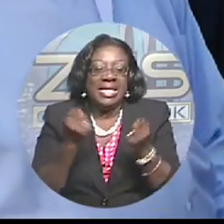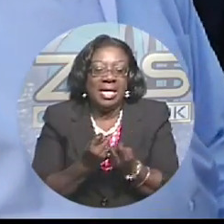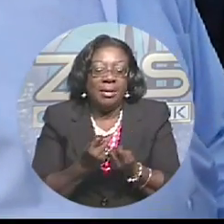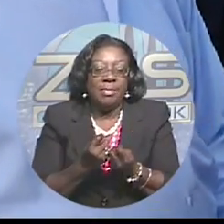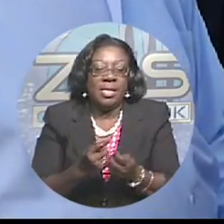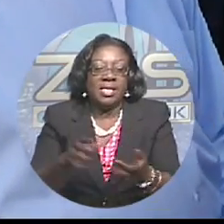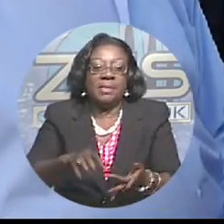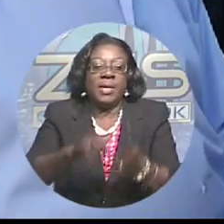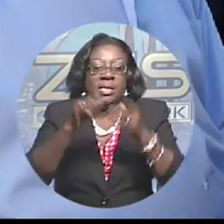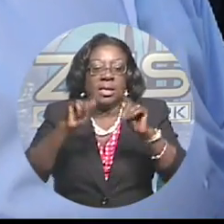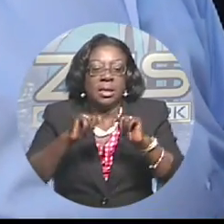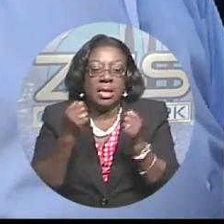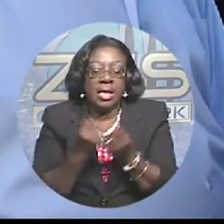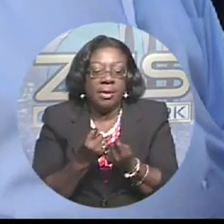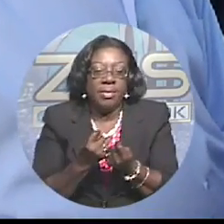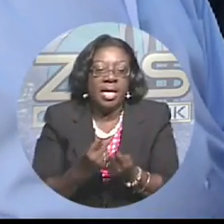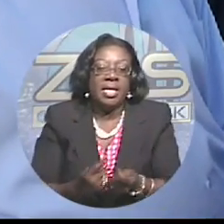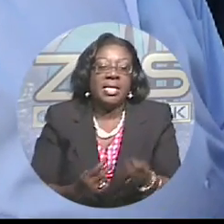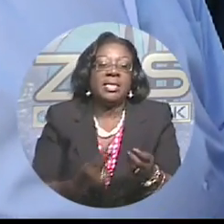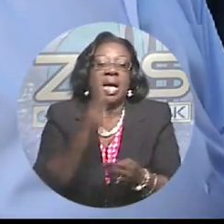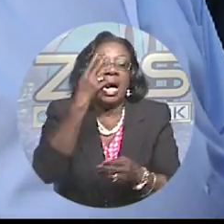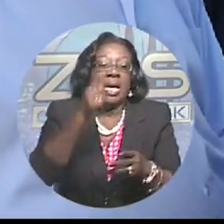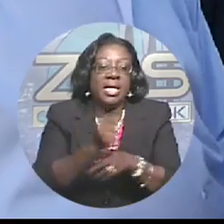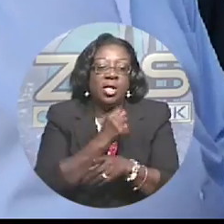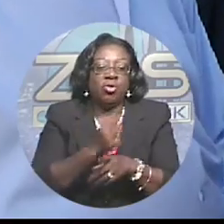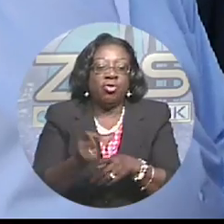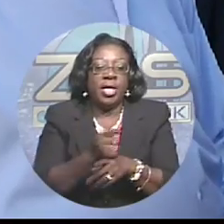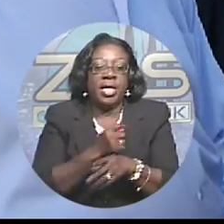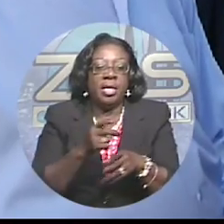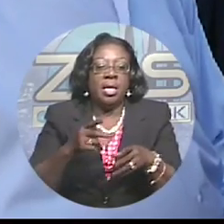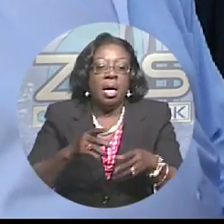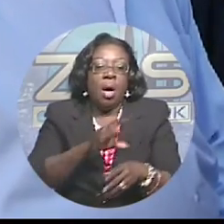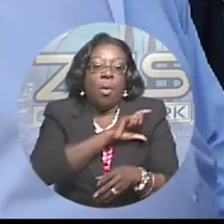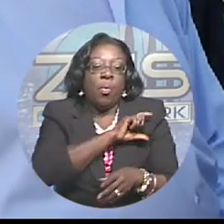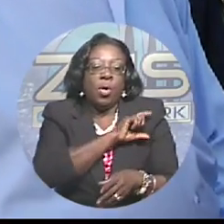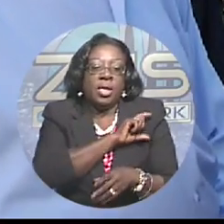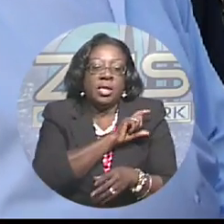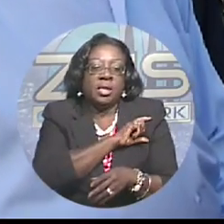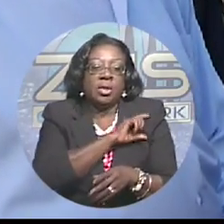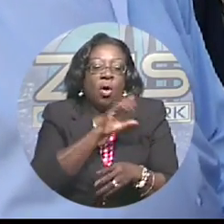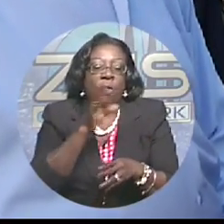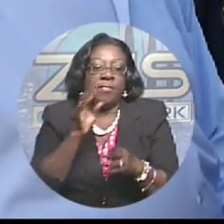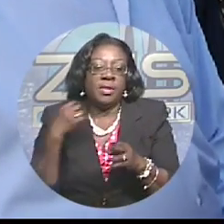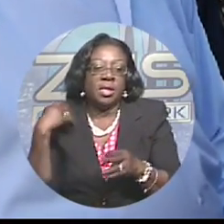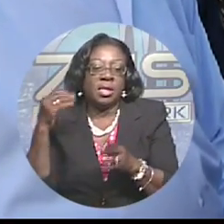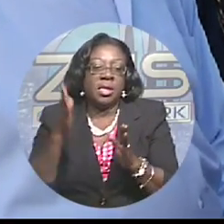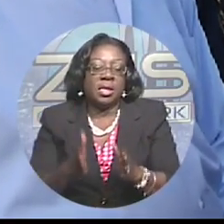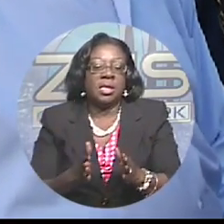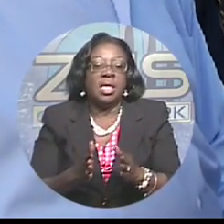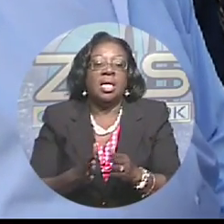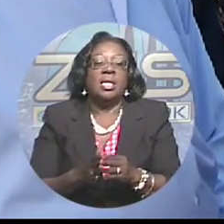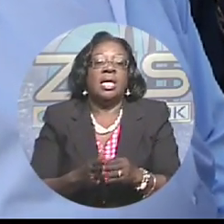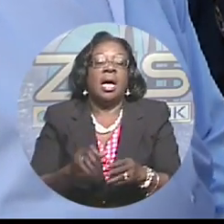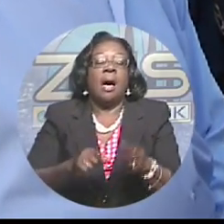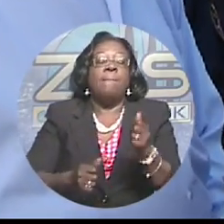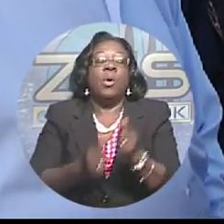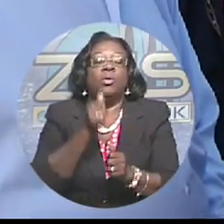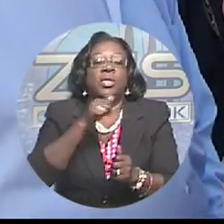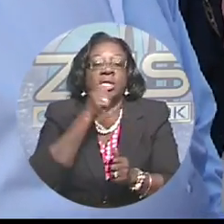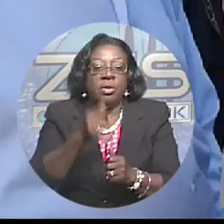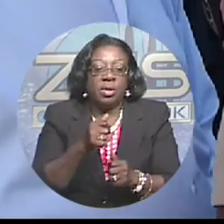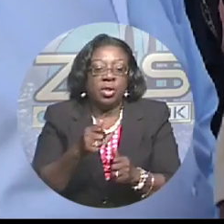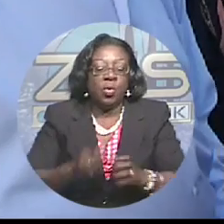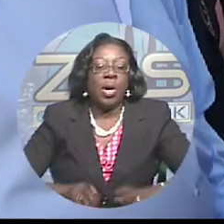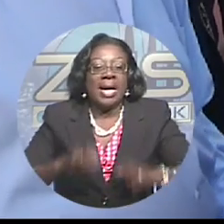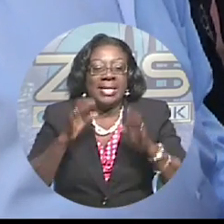elite team, these are highly trained officers. This is the top you can find. These are most serious officers who are